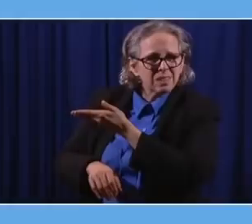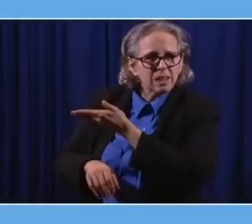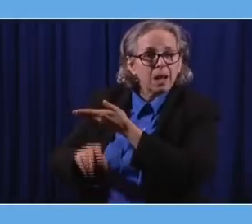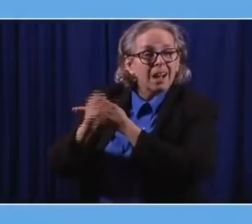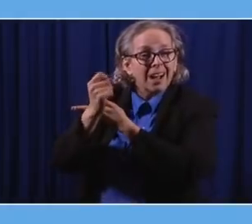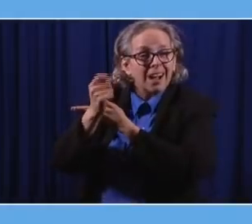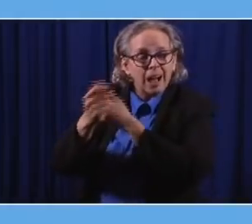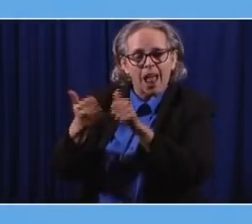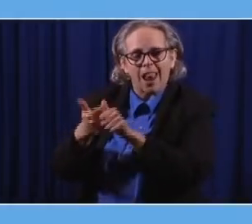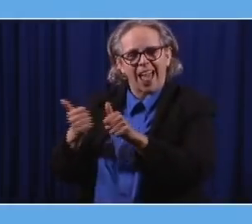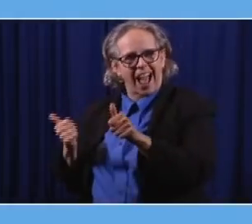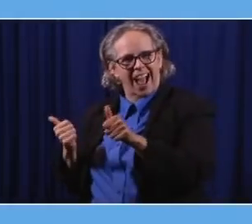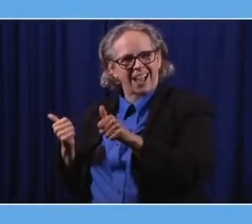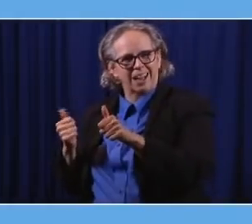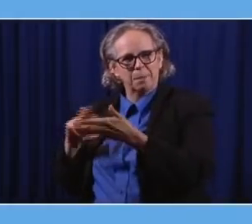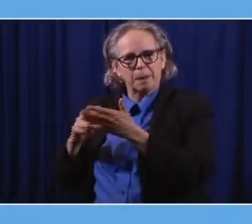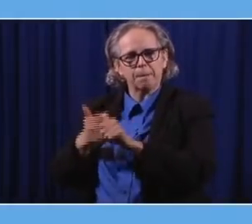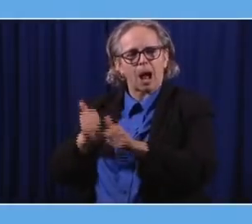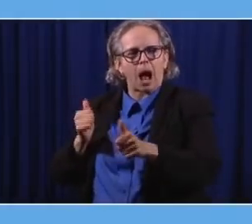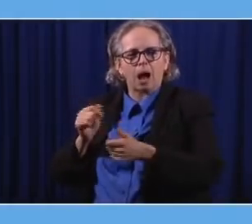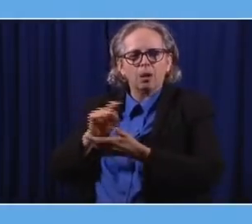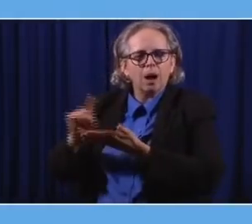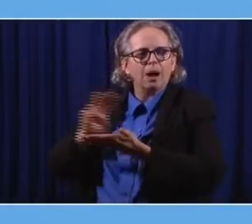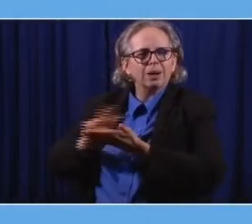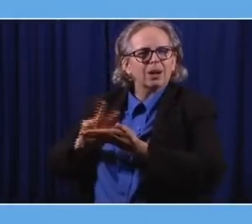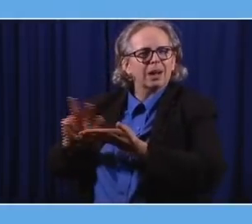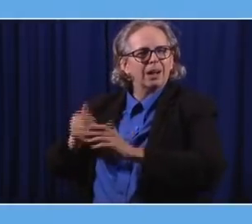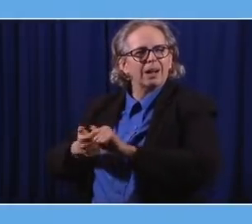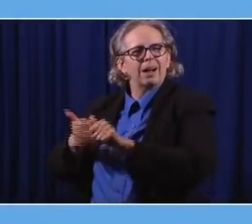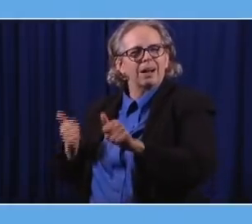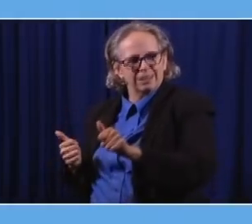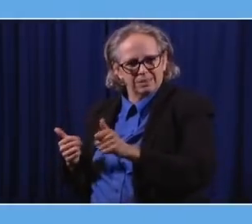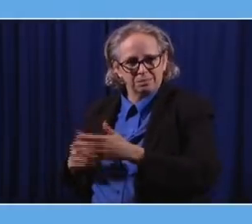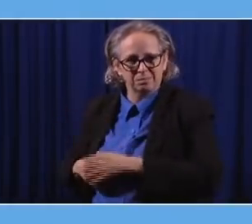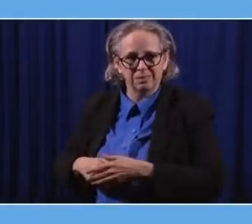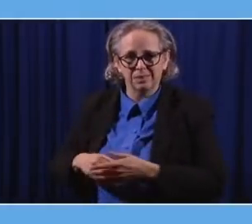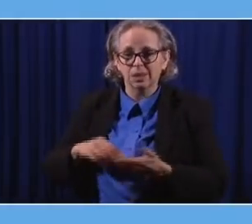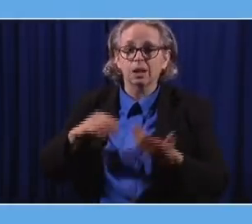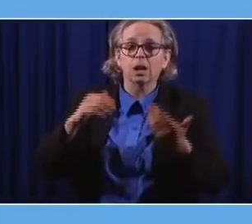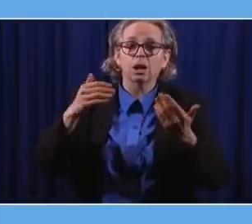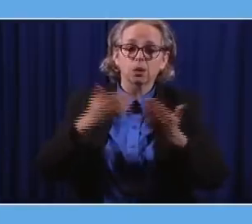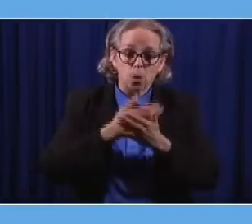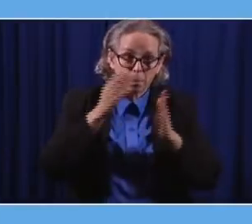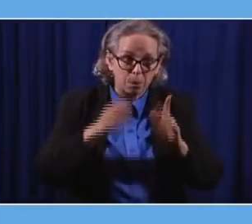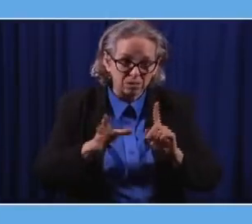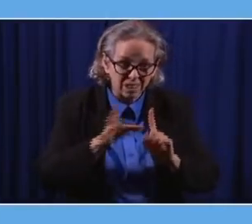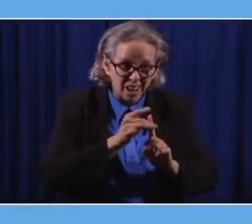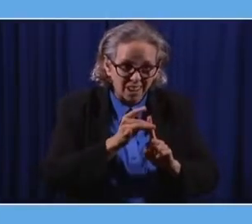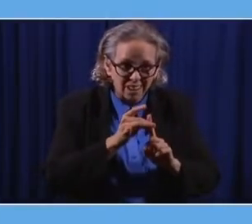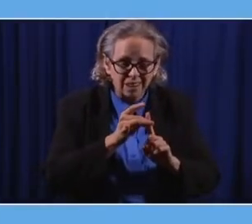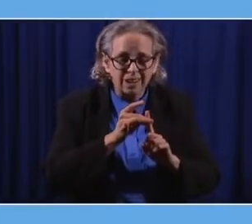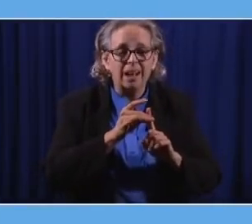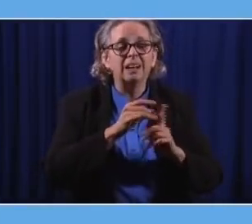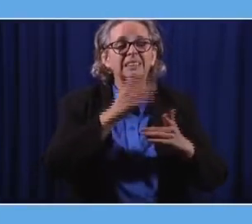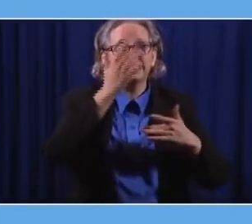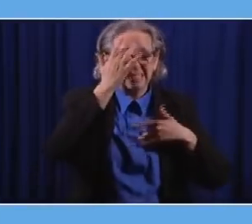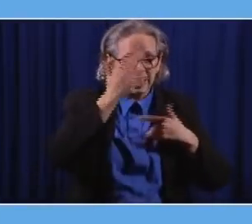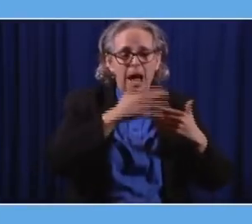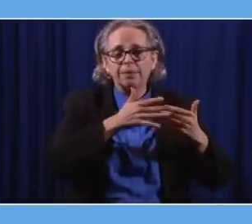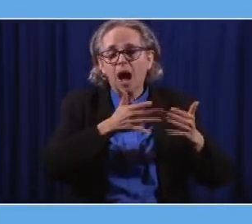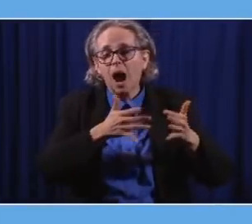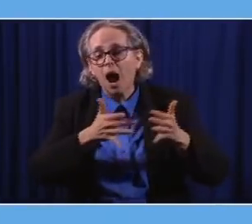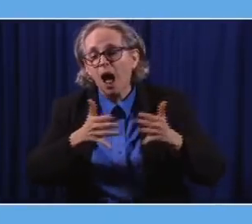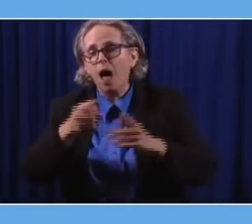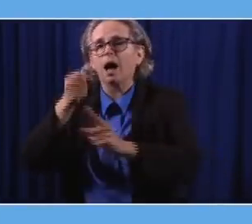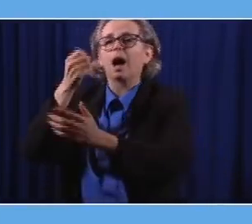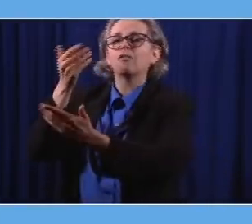late, obviously, well after someone is diagnosed many times. Although Christie's, it was not.